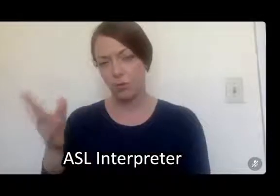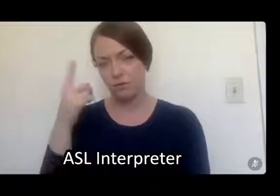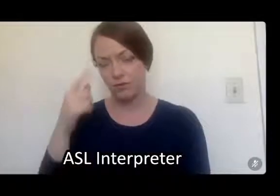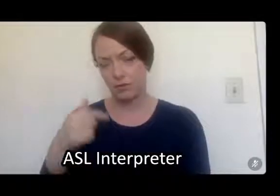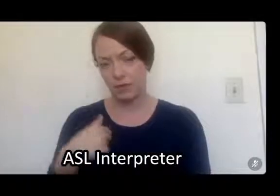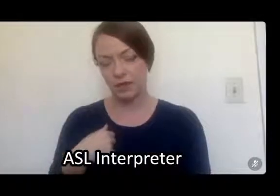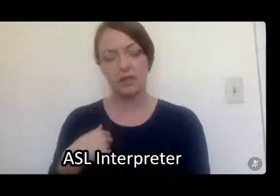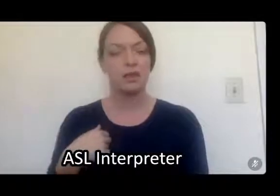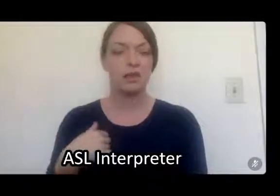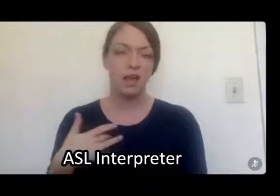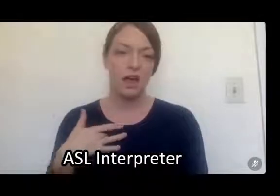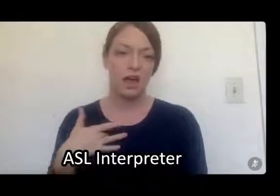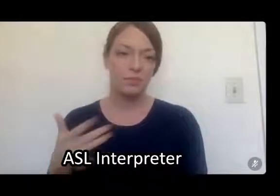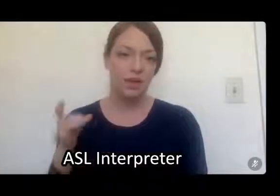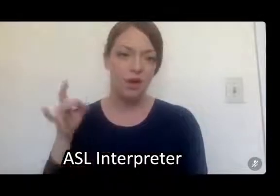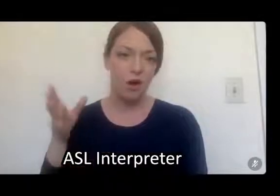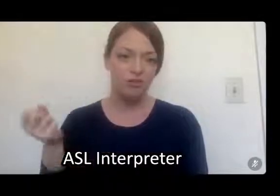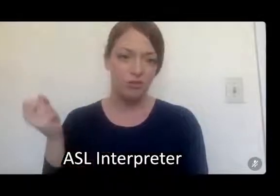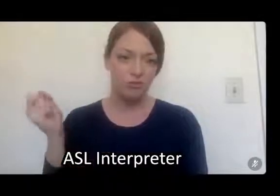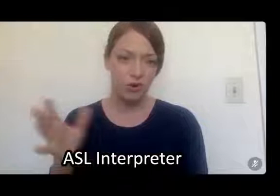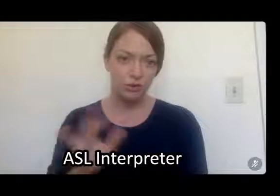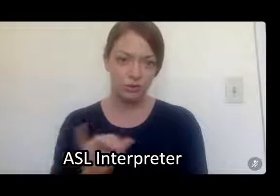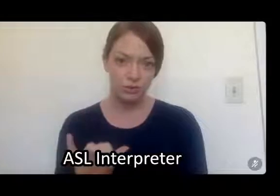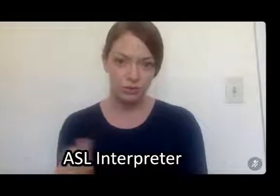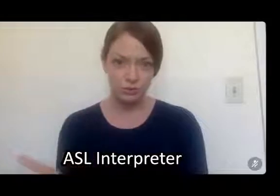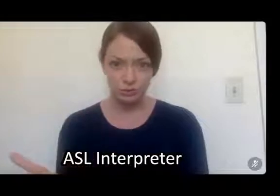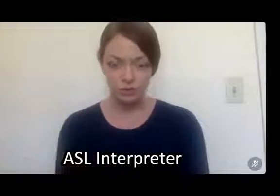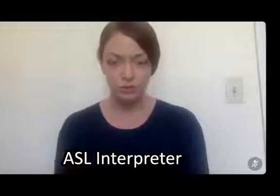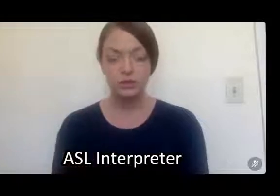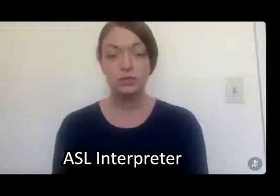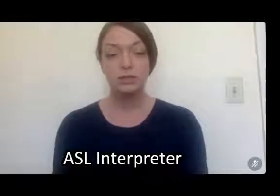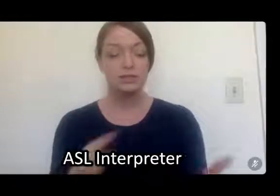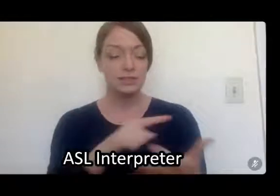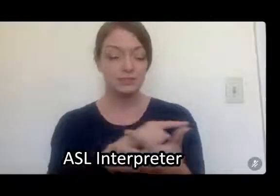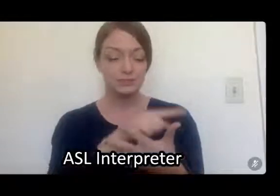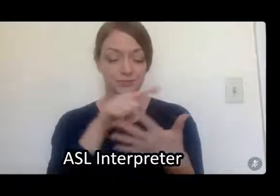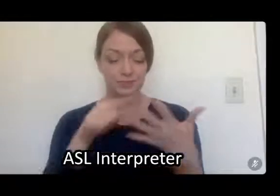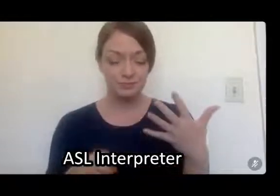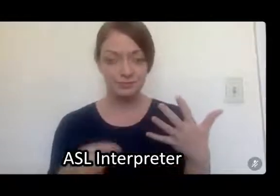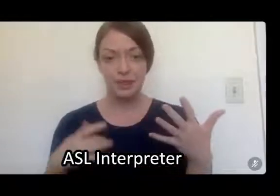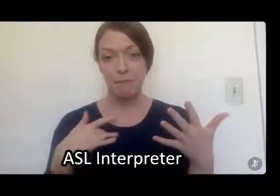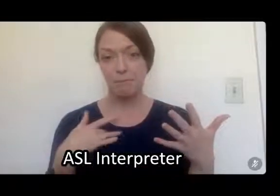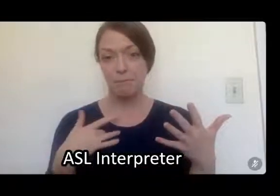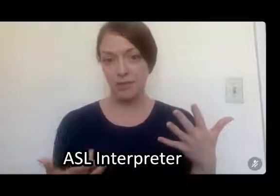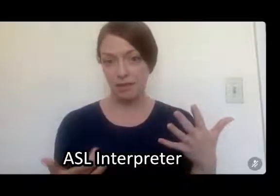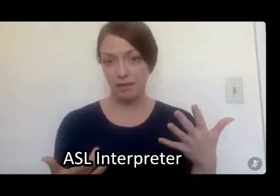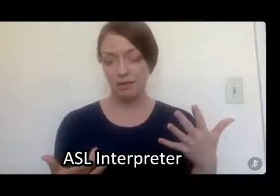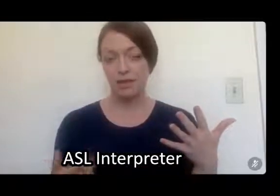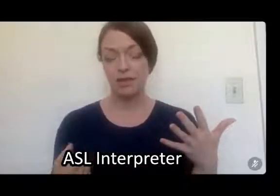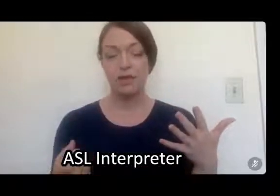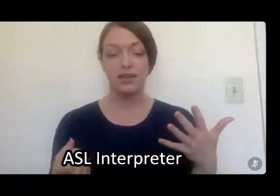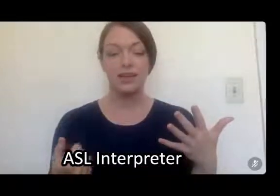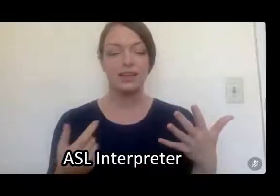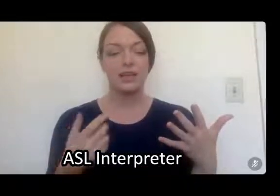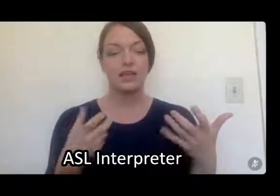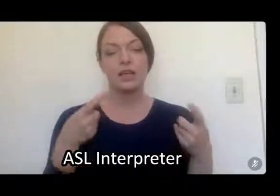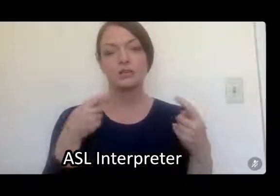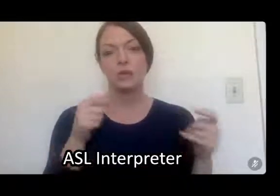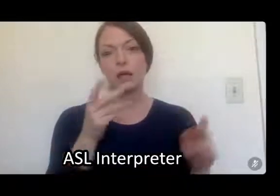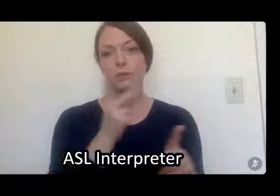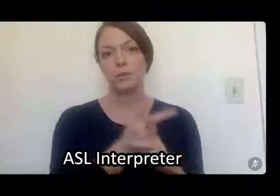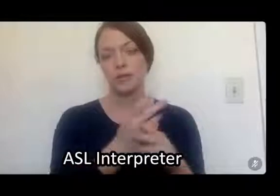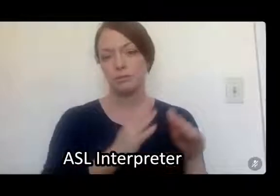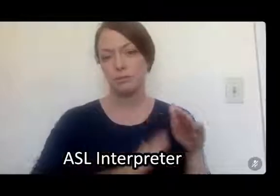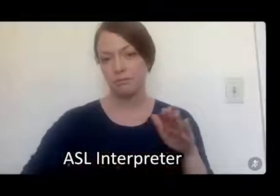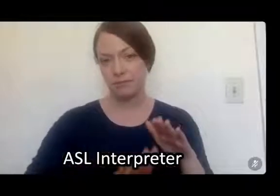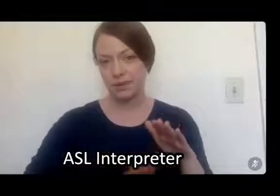well. That's pretty much all of the tools that I use. I keep it basic because I'm a